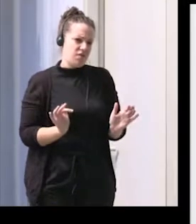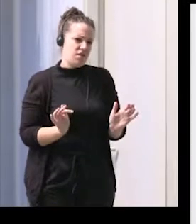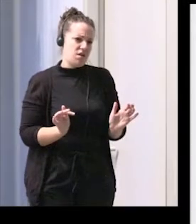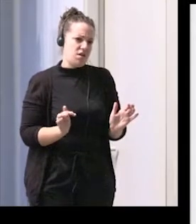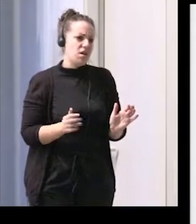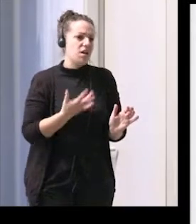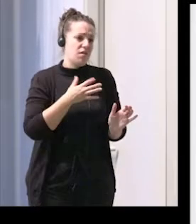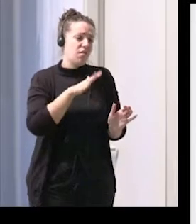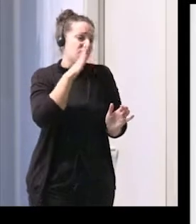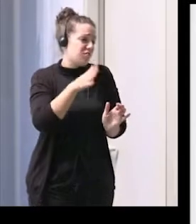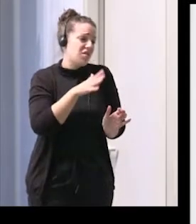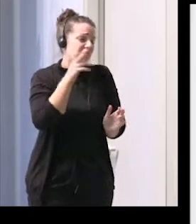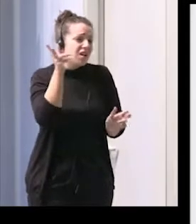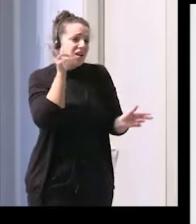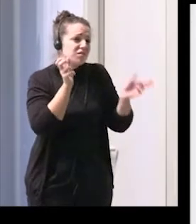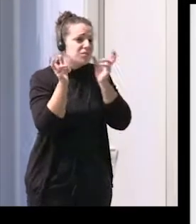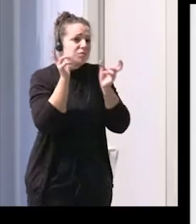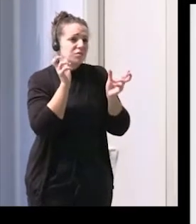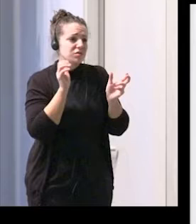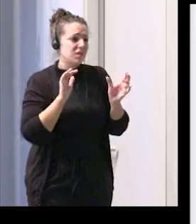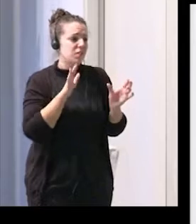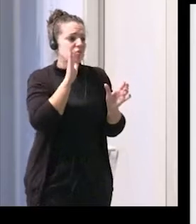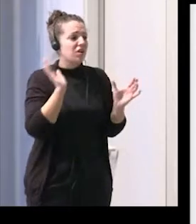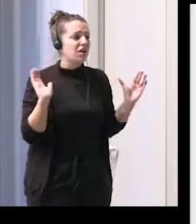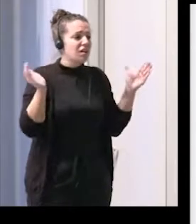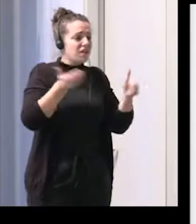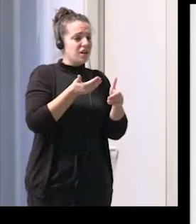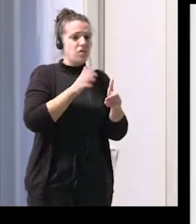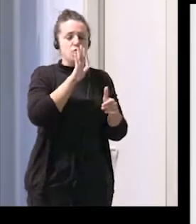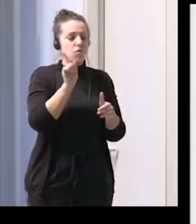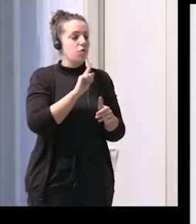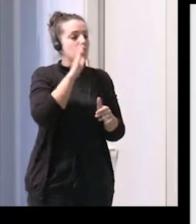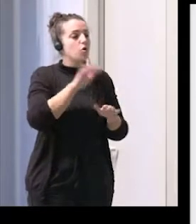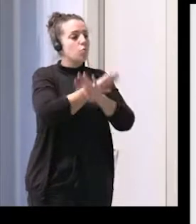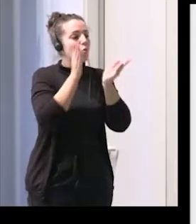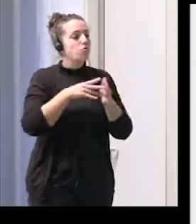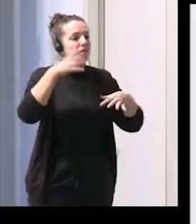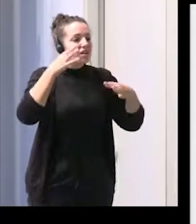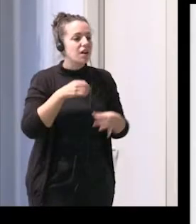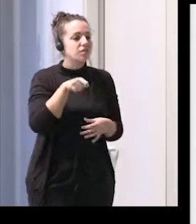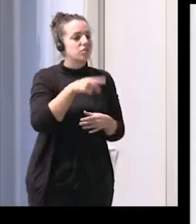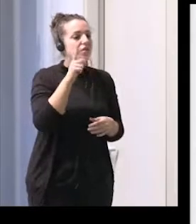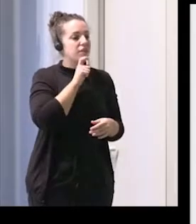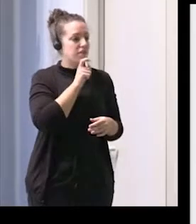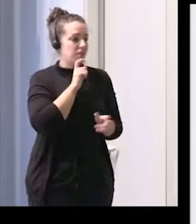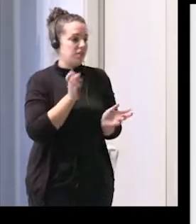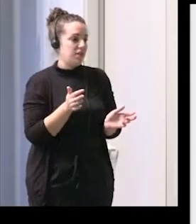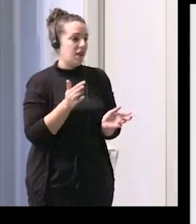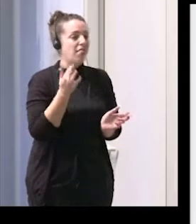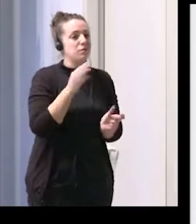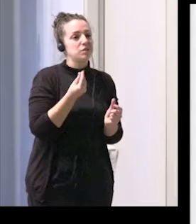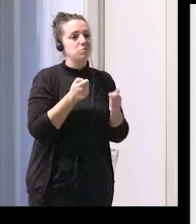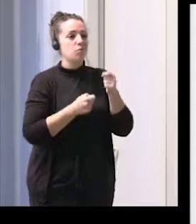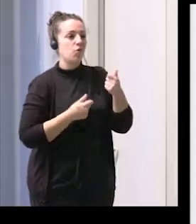in a sound booth all the time. They listen out in the real world, and it's hard. And it gets harder as they get older, in